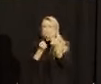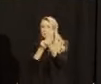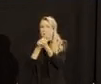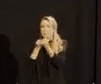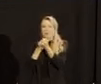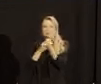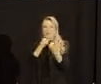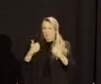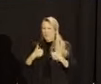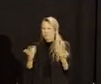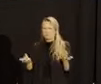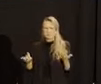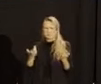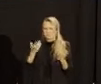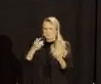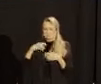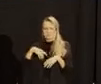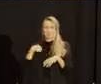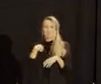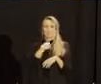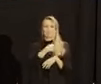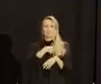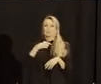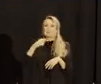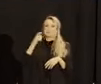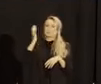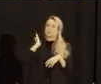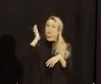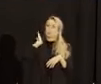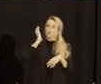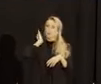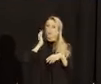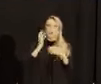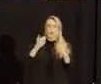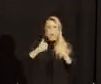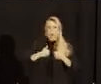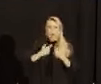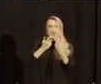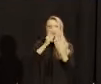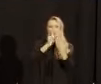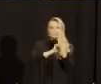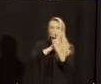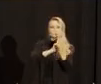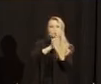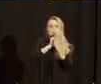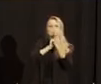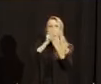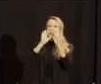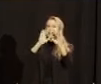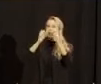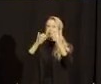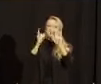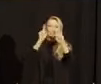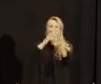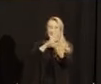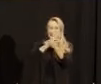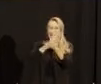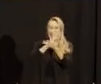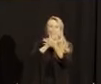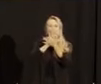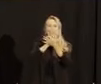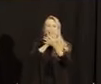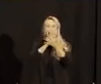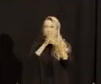the one-on-one attention that we would have received in classrooms or other